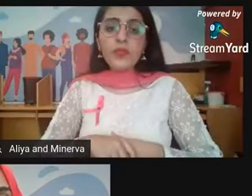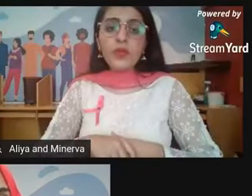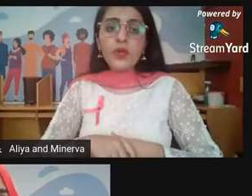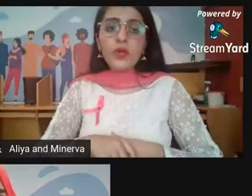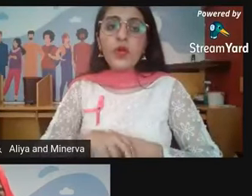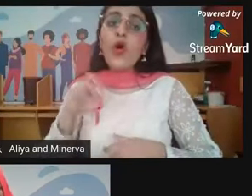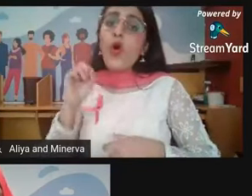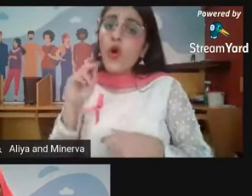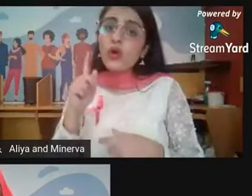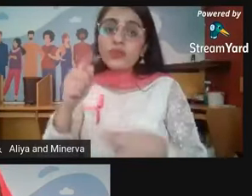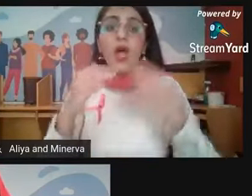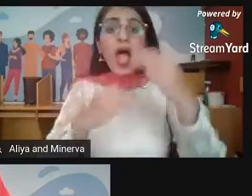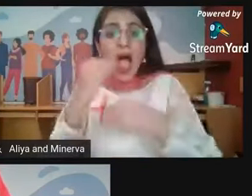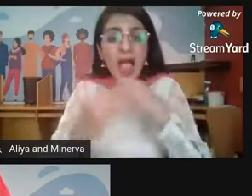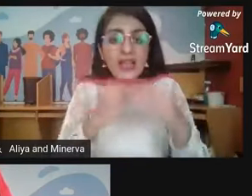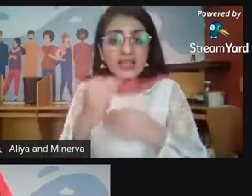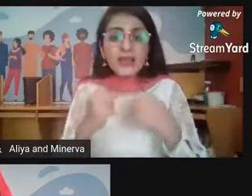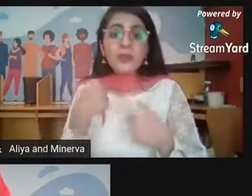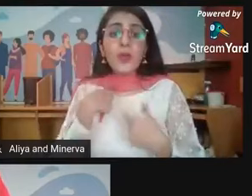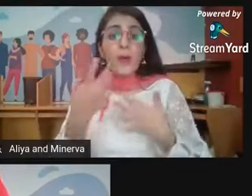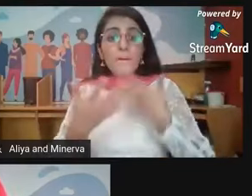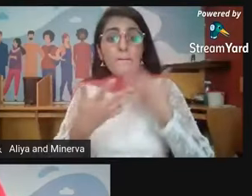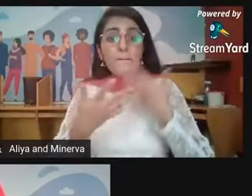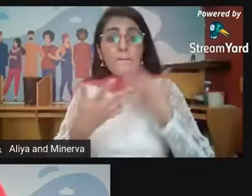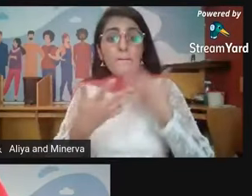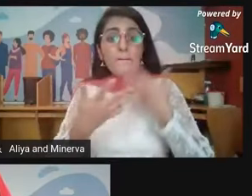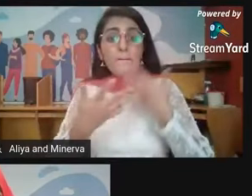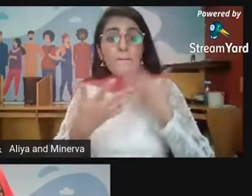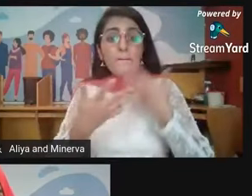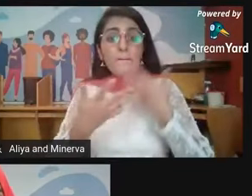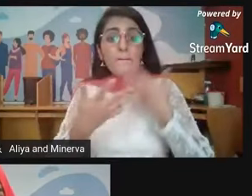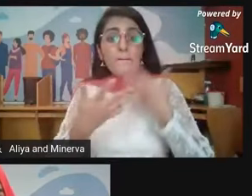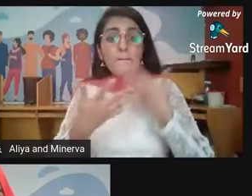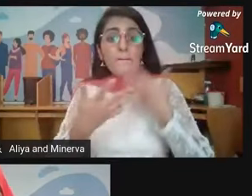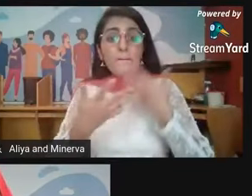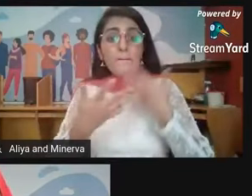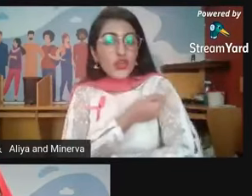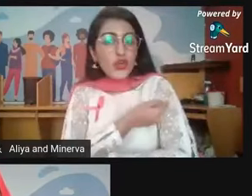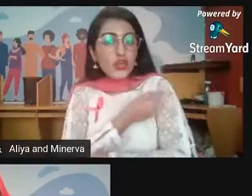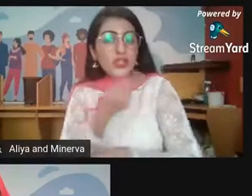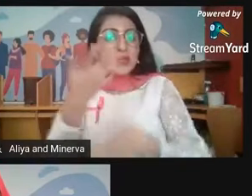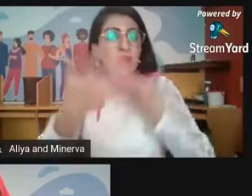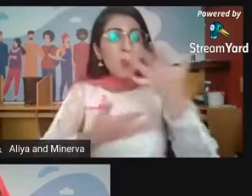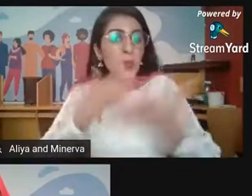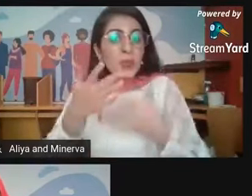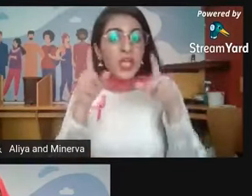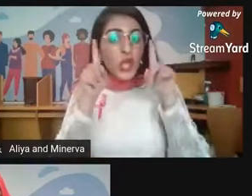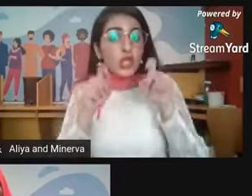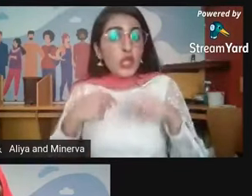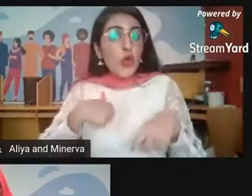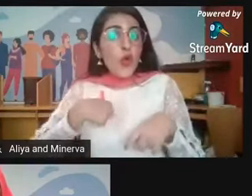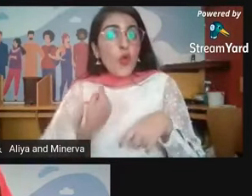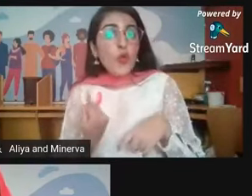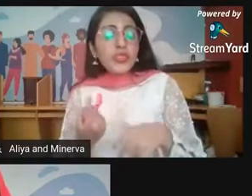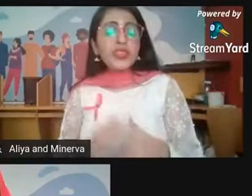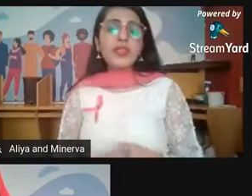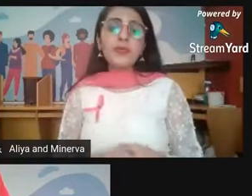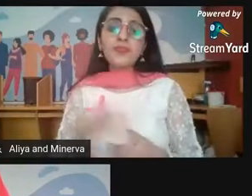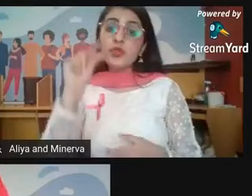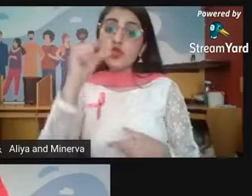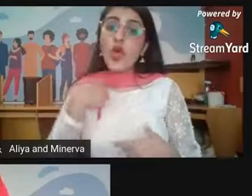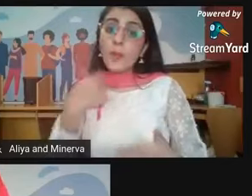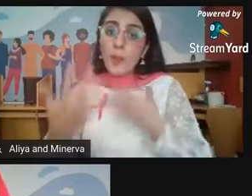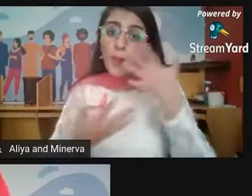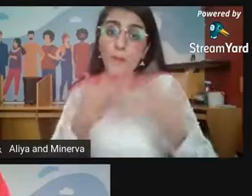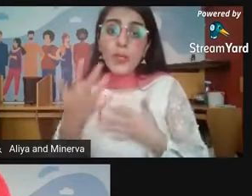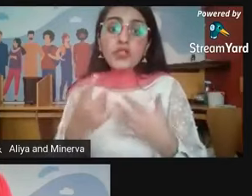so in continuation with this the breast self examination that doctor told you about so I'm going to tell you the